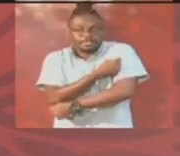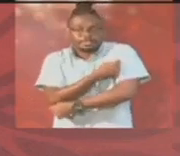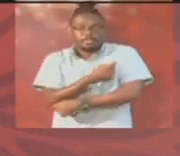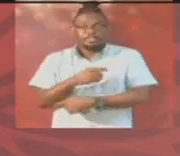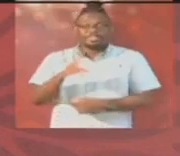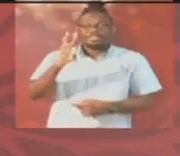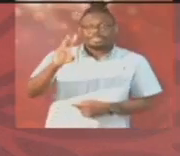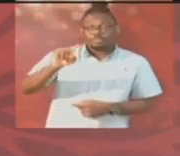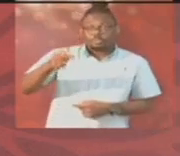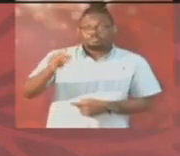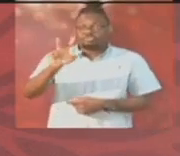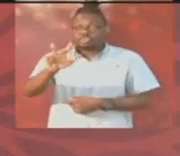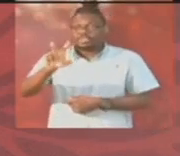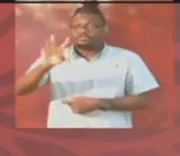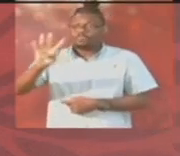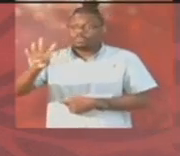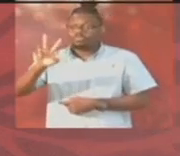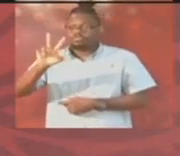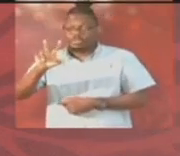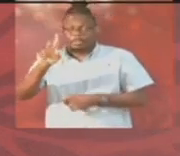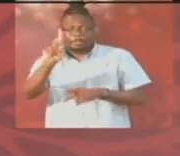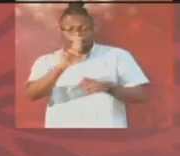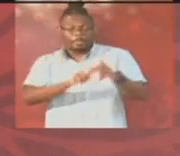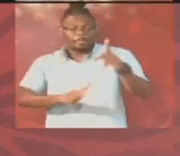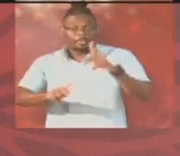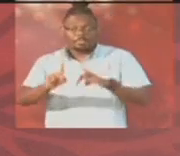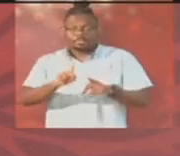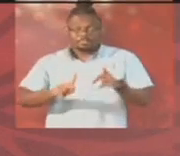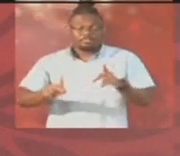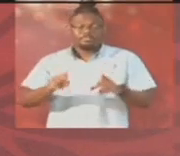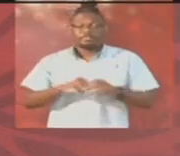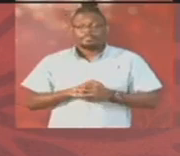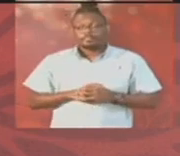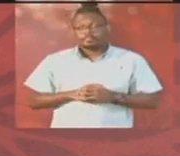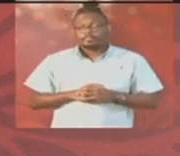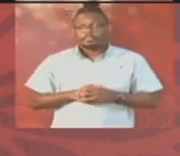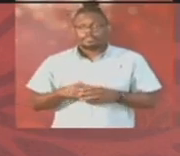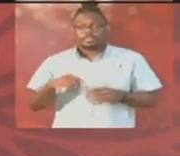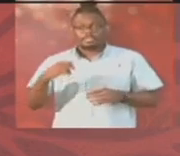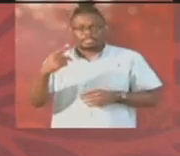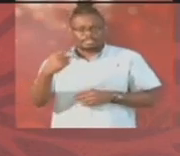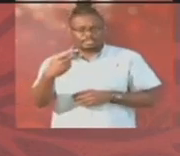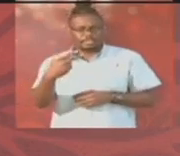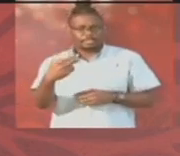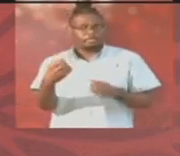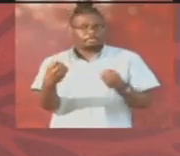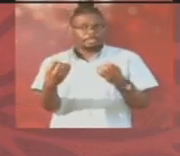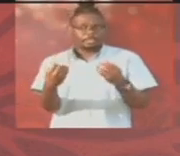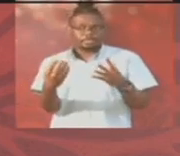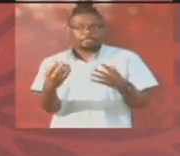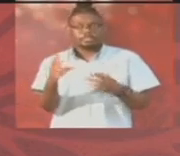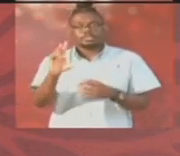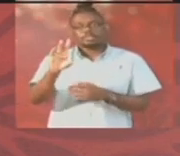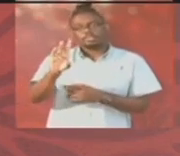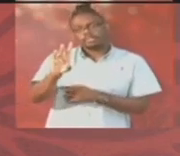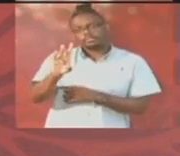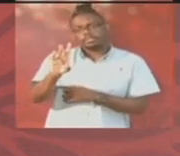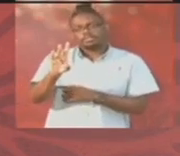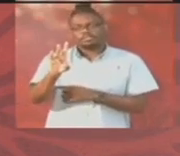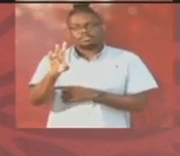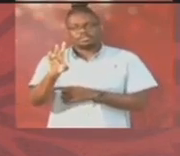6,343 persons, which are disaggregated as follows. On Thursday, 716 persons were